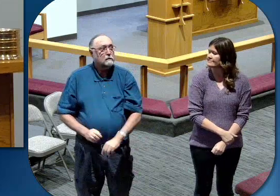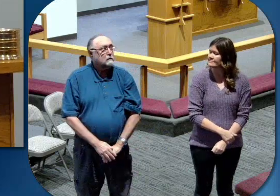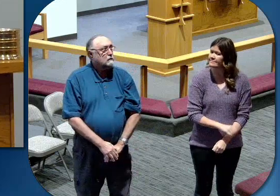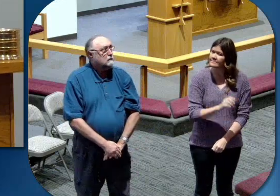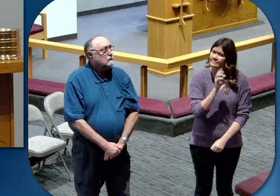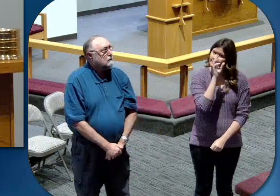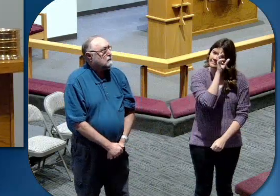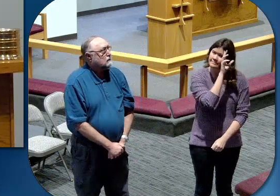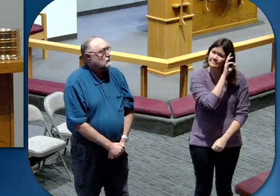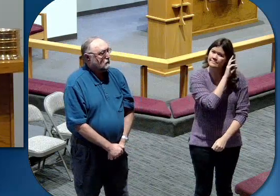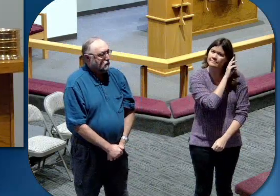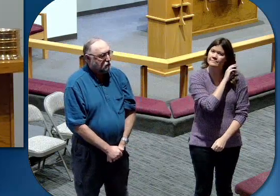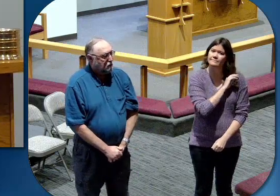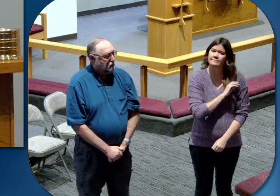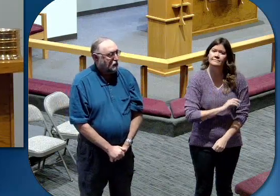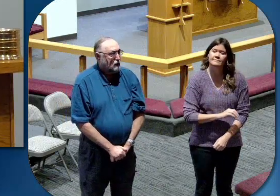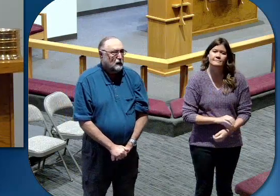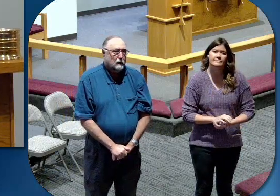the